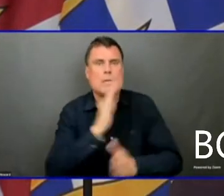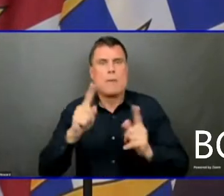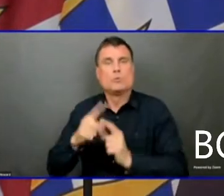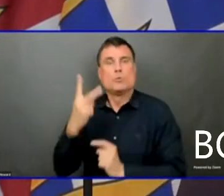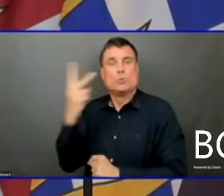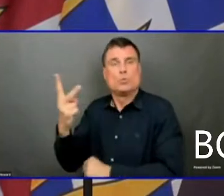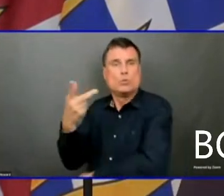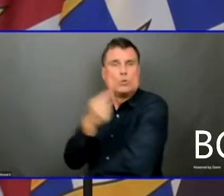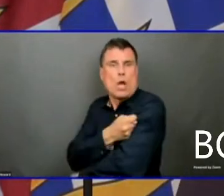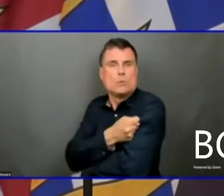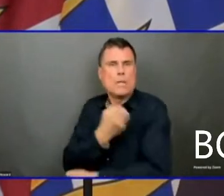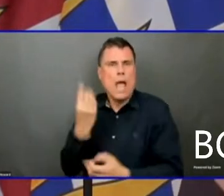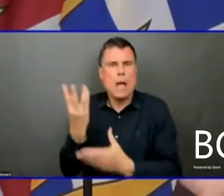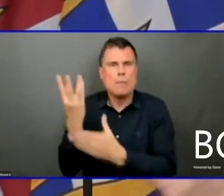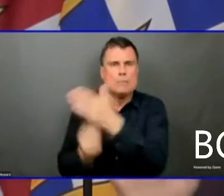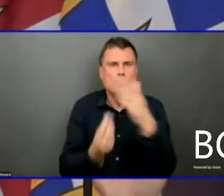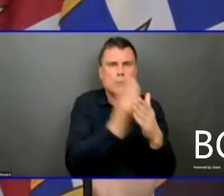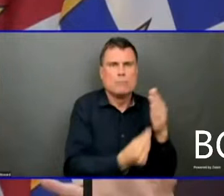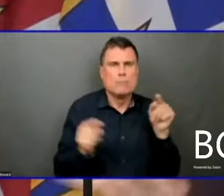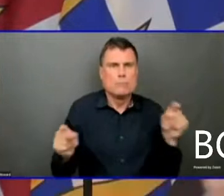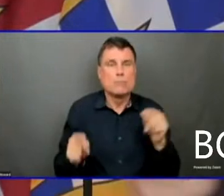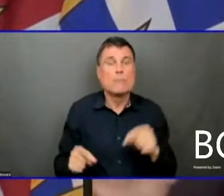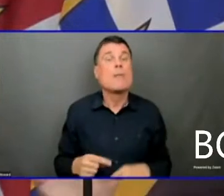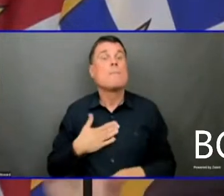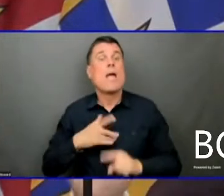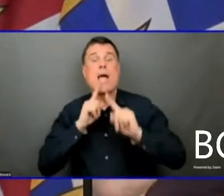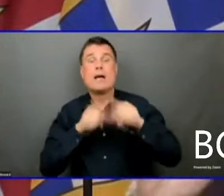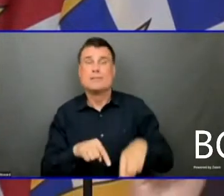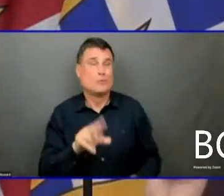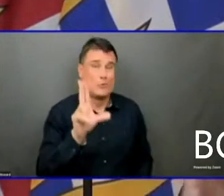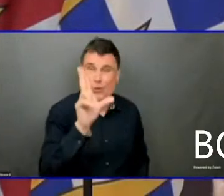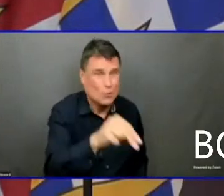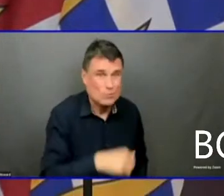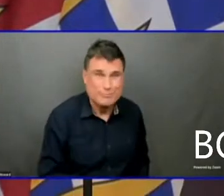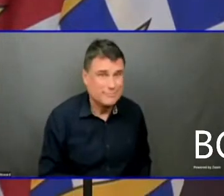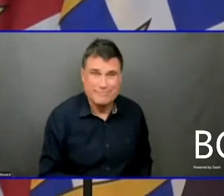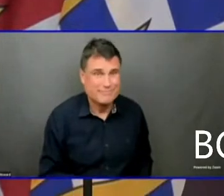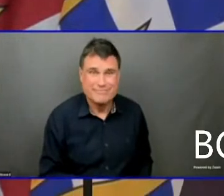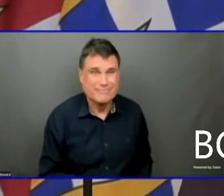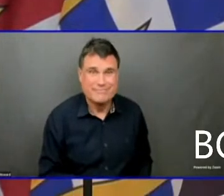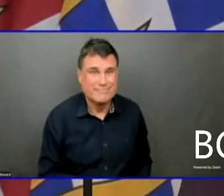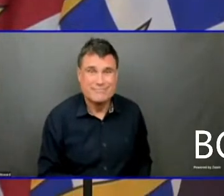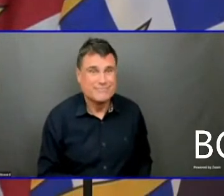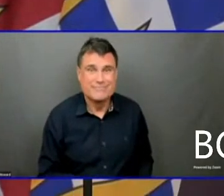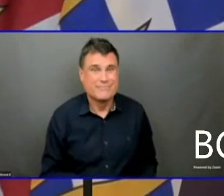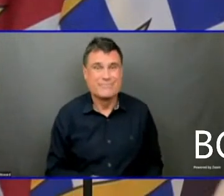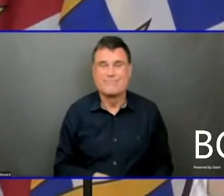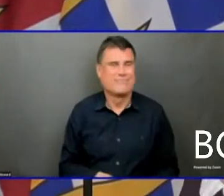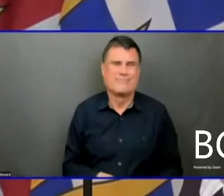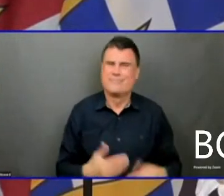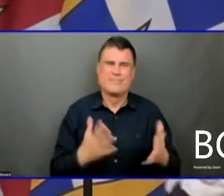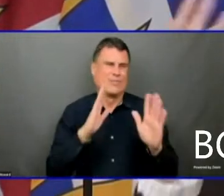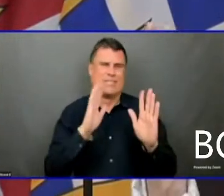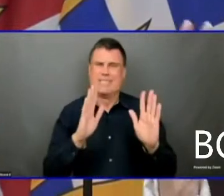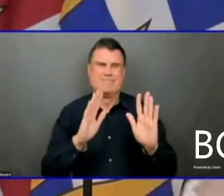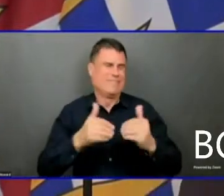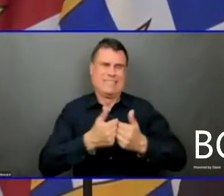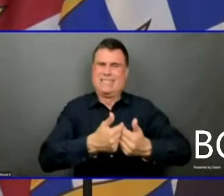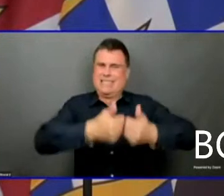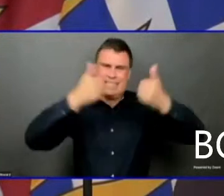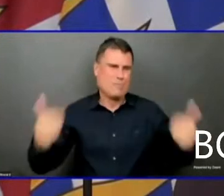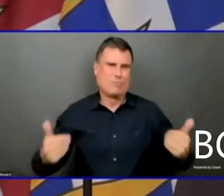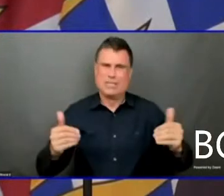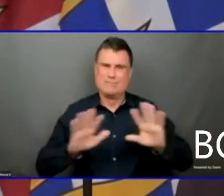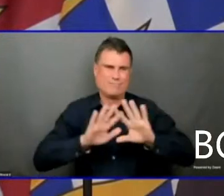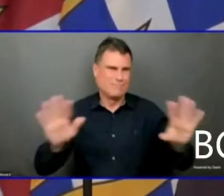I can't do that. We're talking about two completely different systems. So on a day-to-day basis, at my level, at the